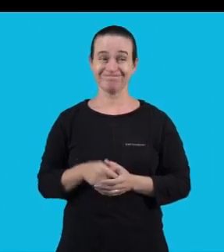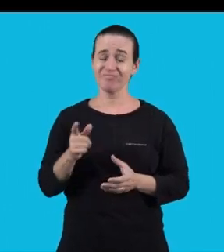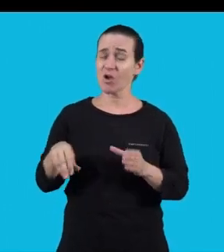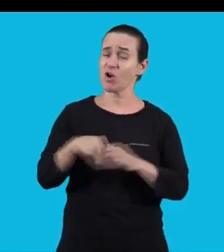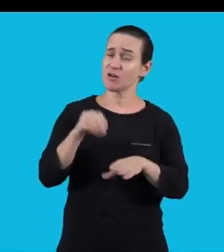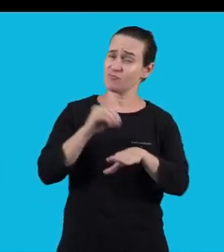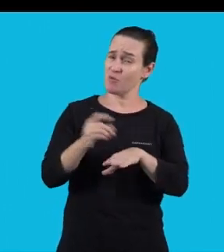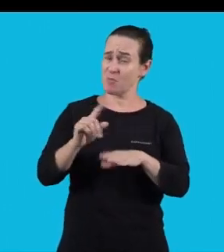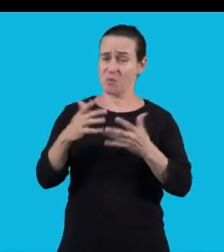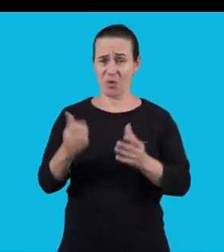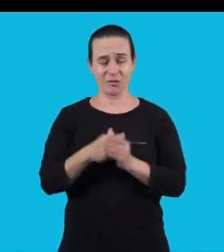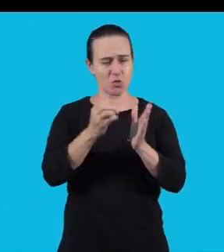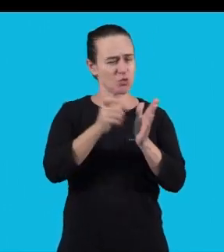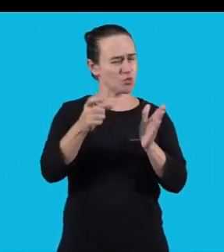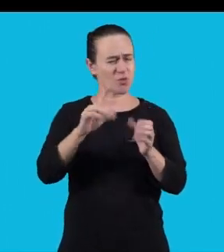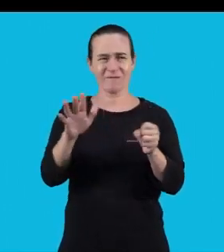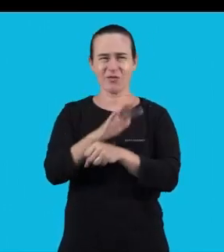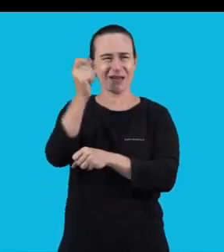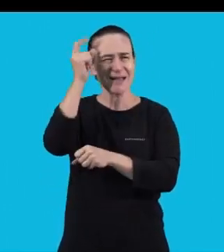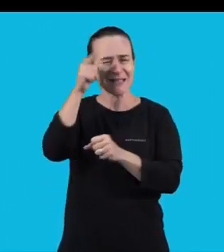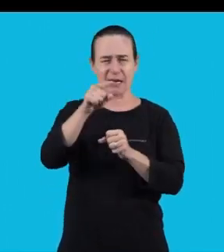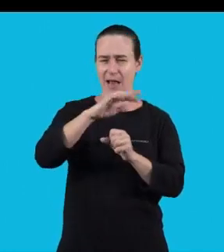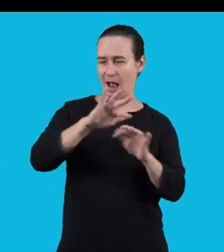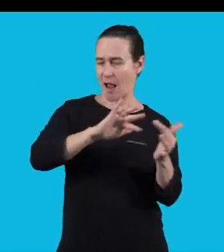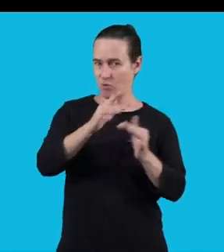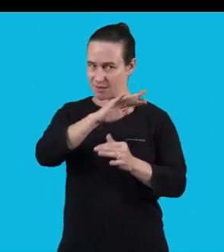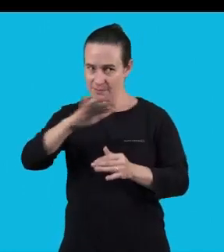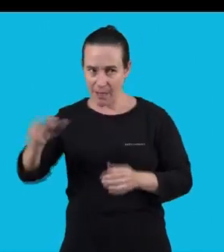Content problems include not knowing the correct spelling